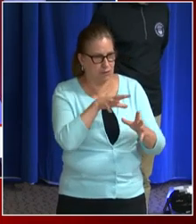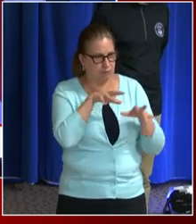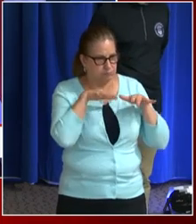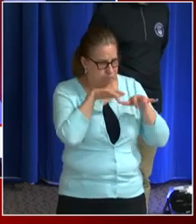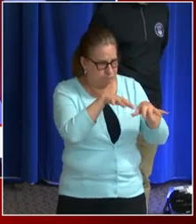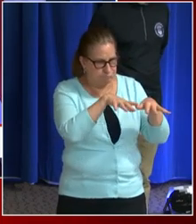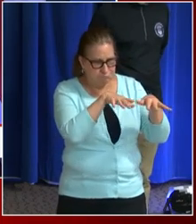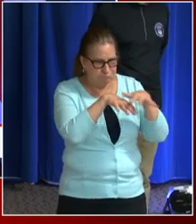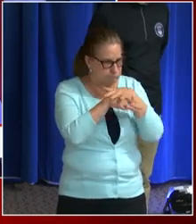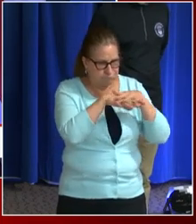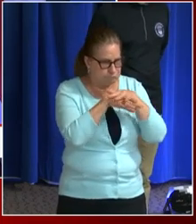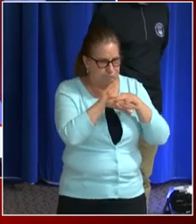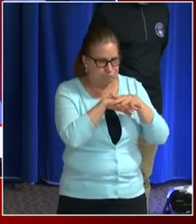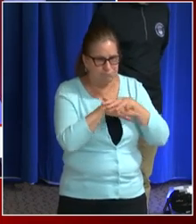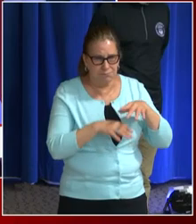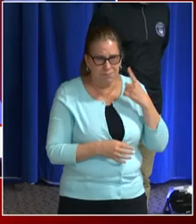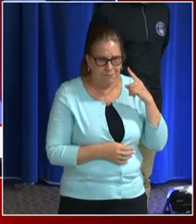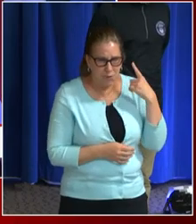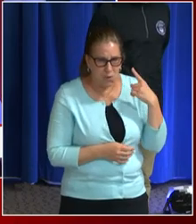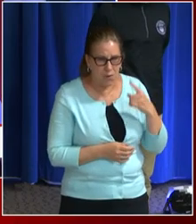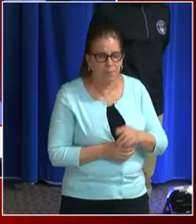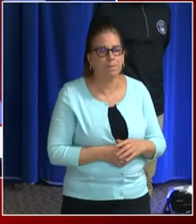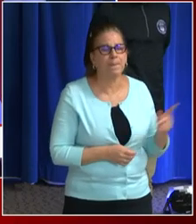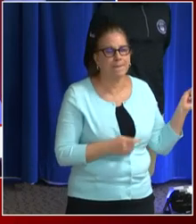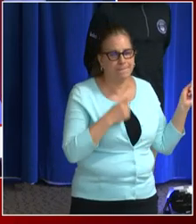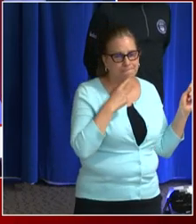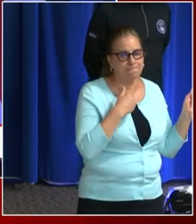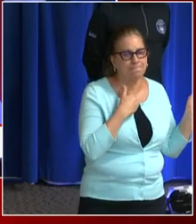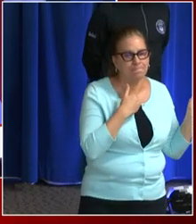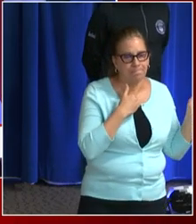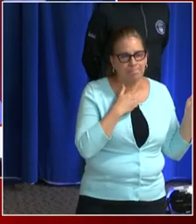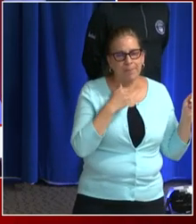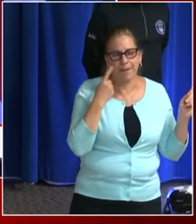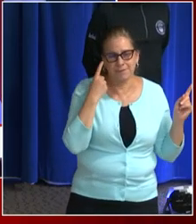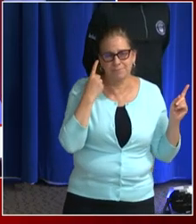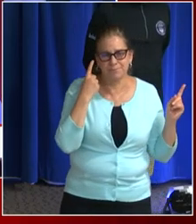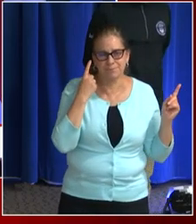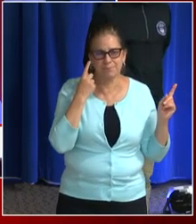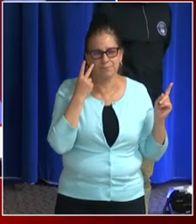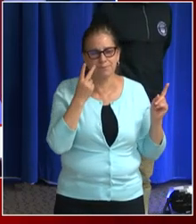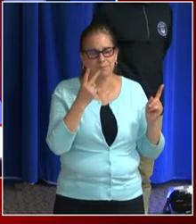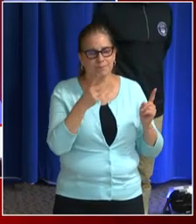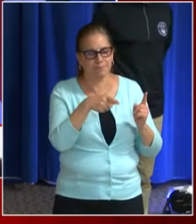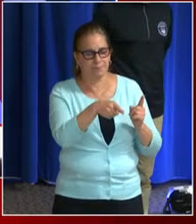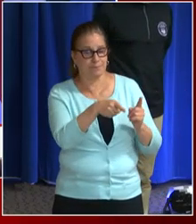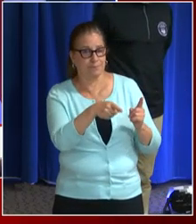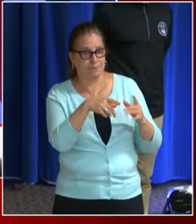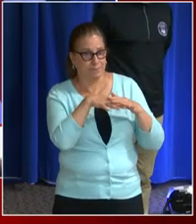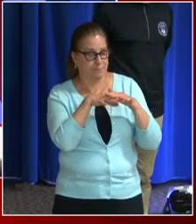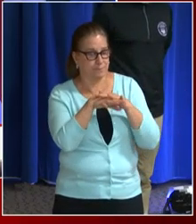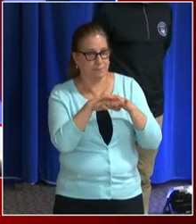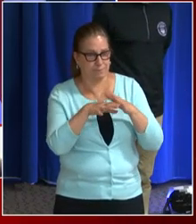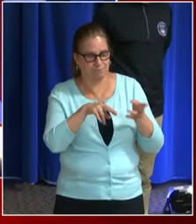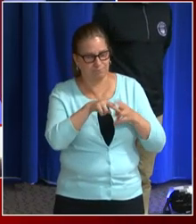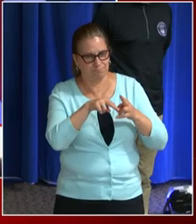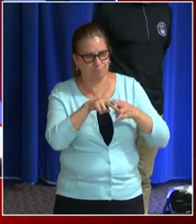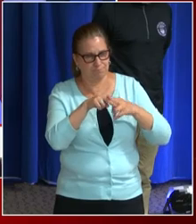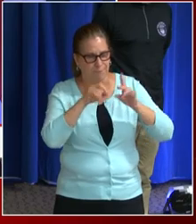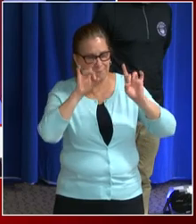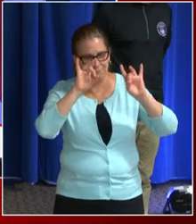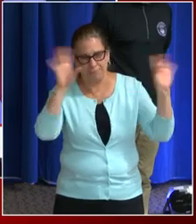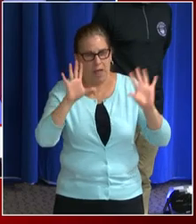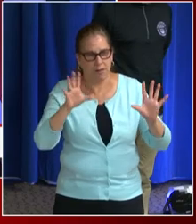had what was an indication of an escalation of potential violence in the city. We had a large group that was moving